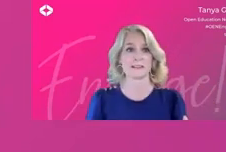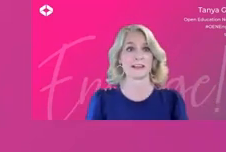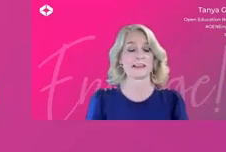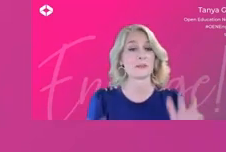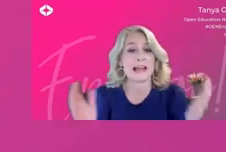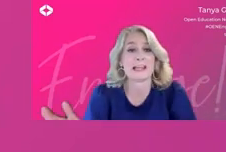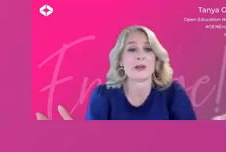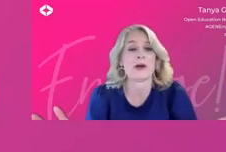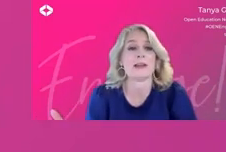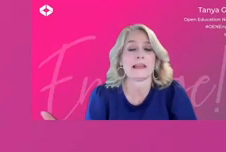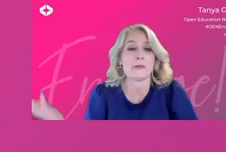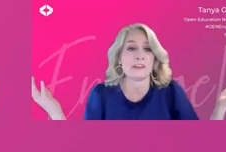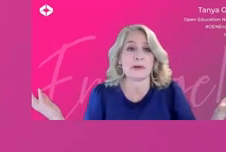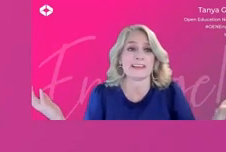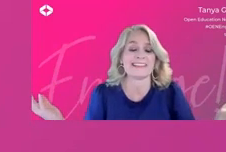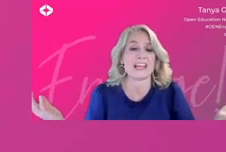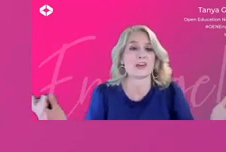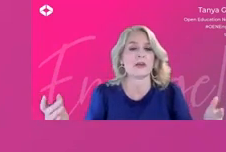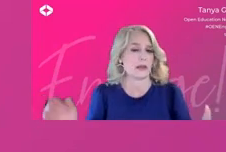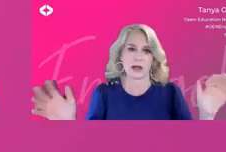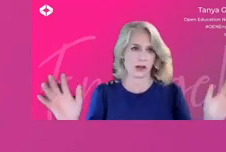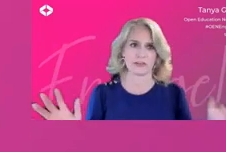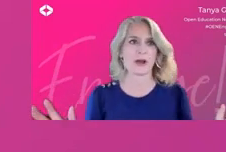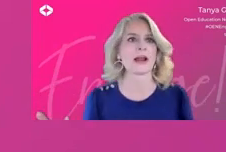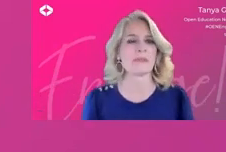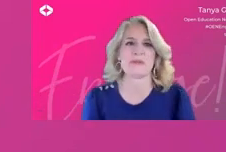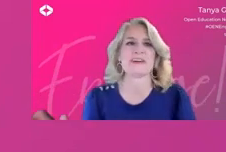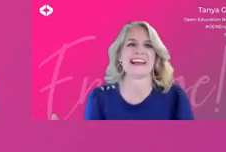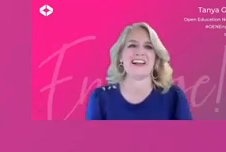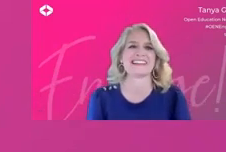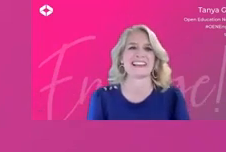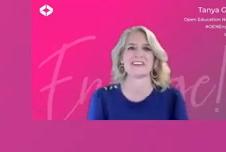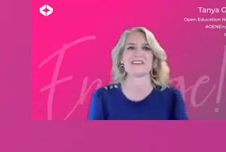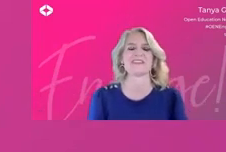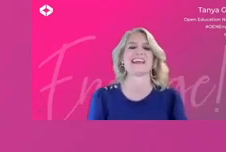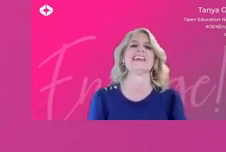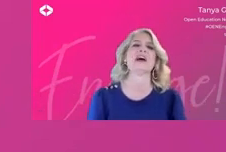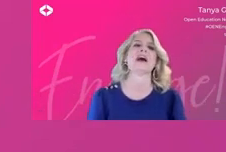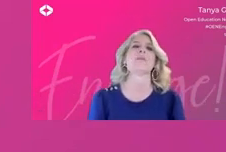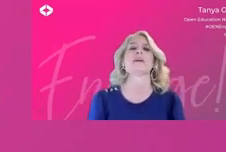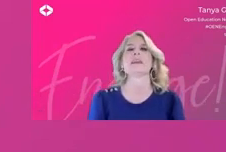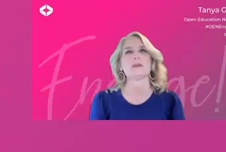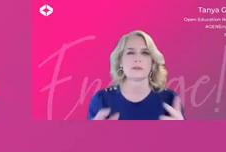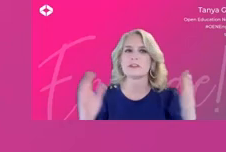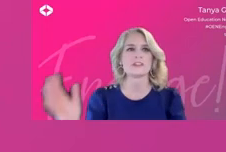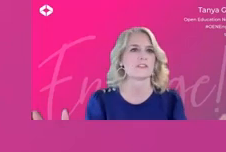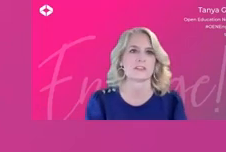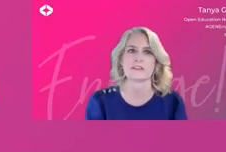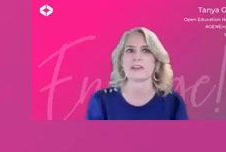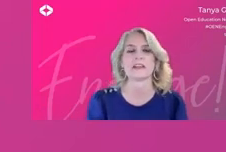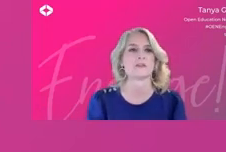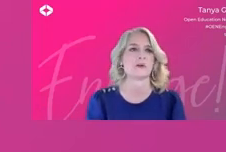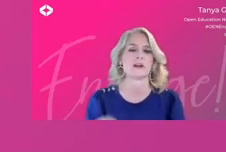all the fixings. And I'm telling you, that would do it. Like a coffee bar, people would get all excited about that. You know, so